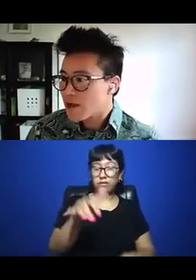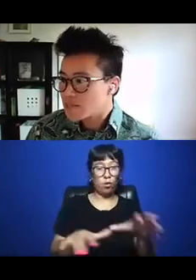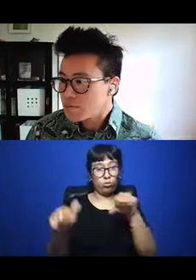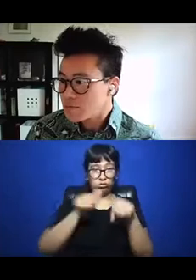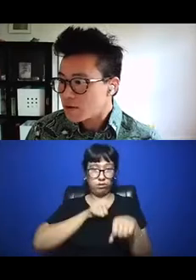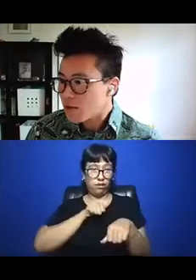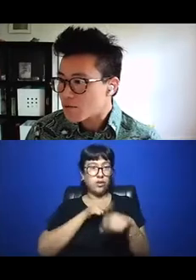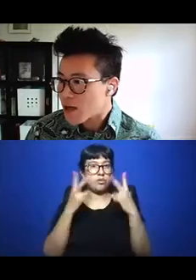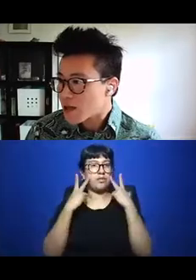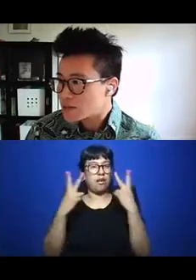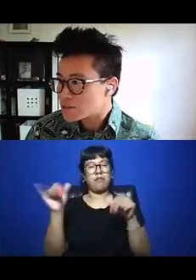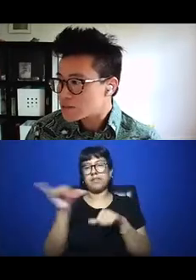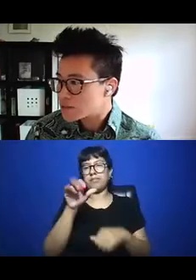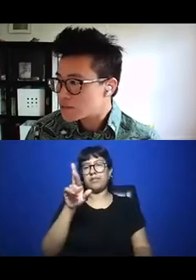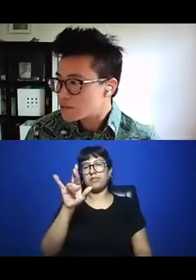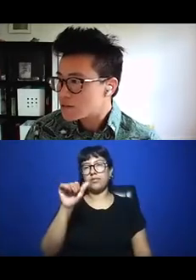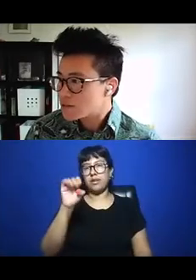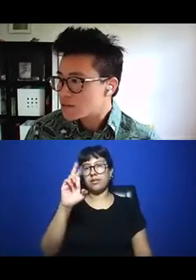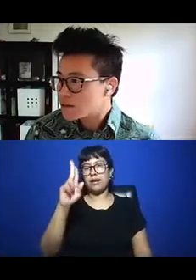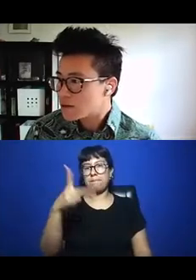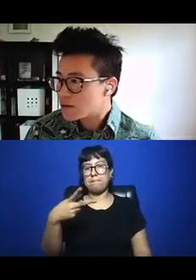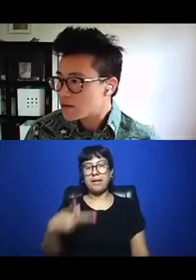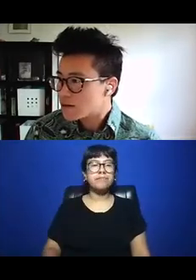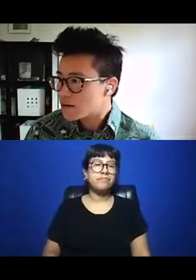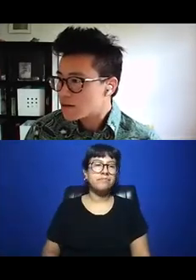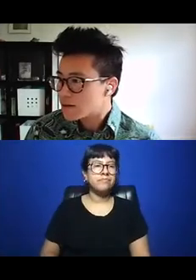at Rise Up. Otherwise,